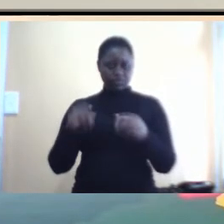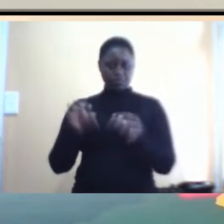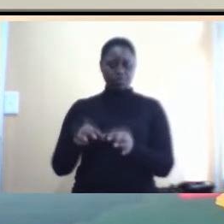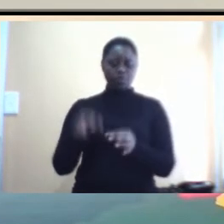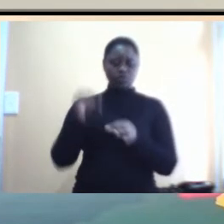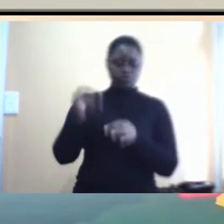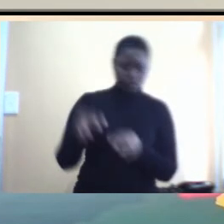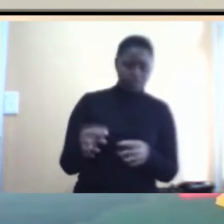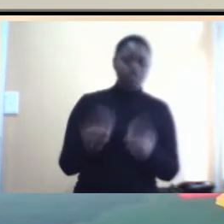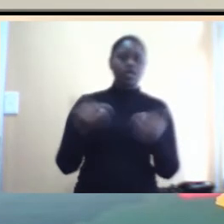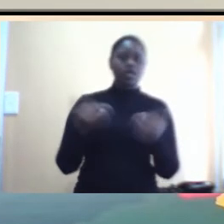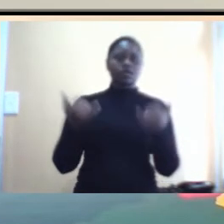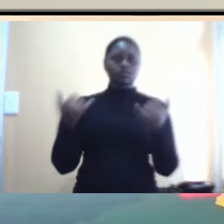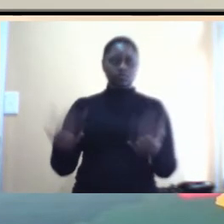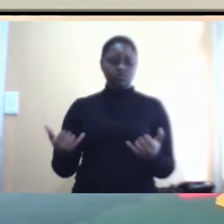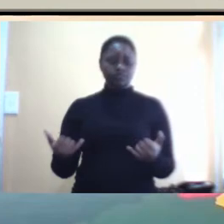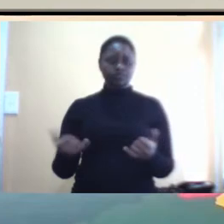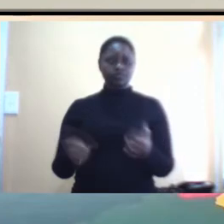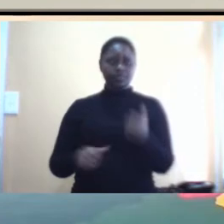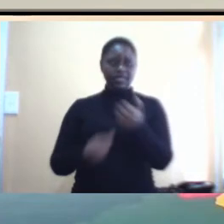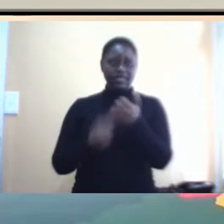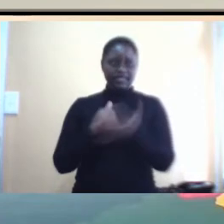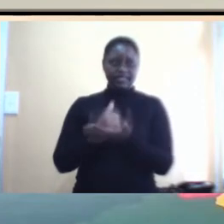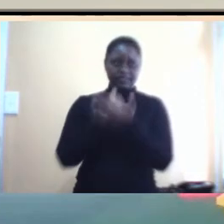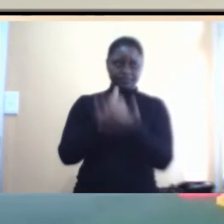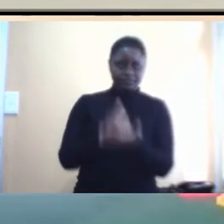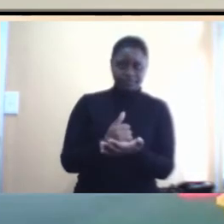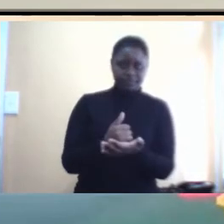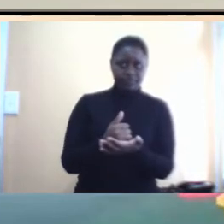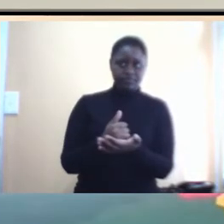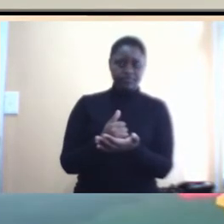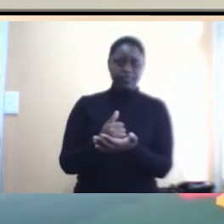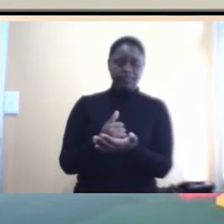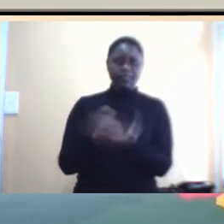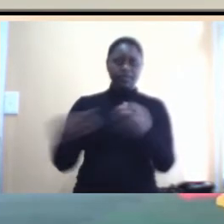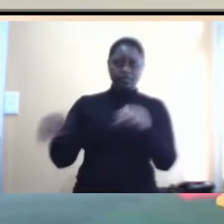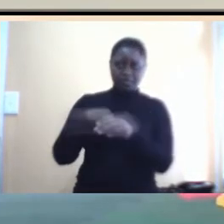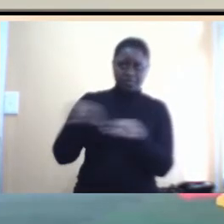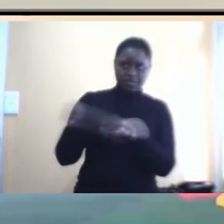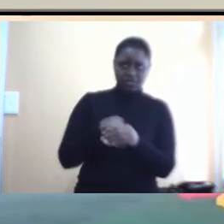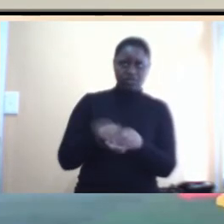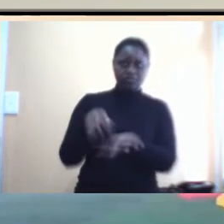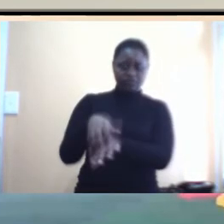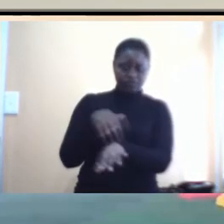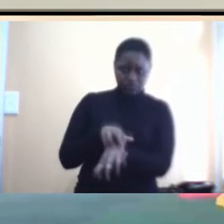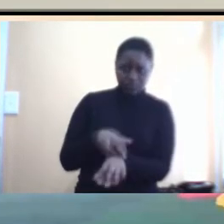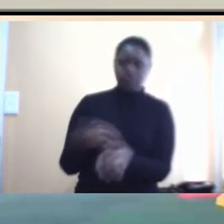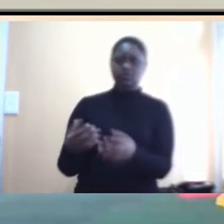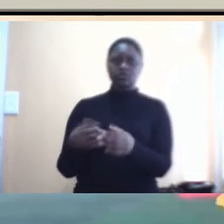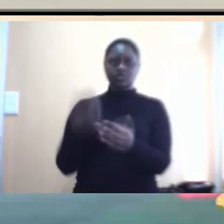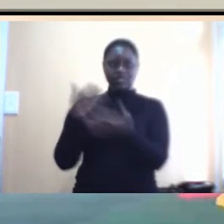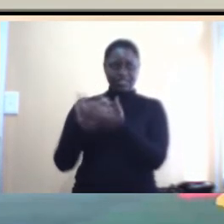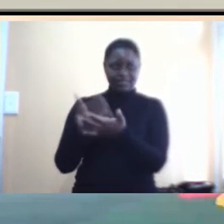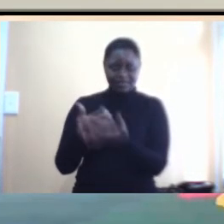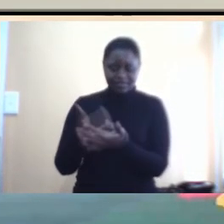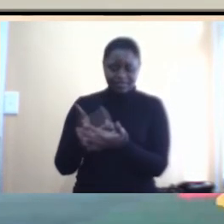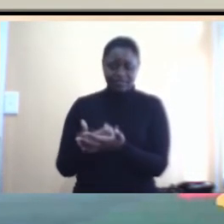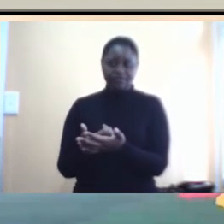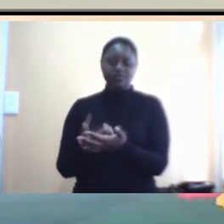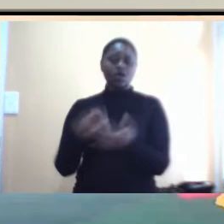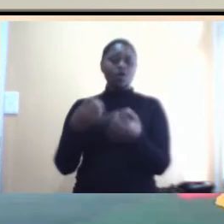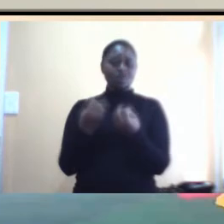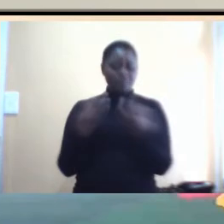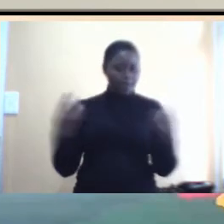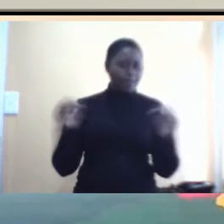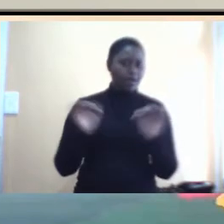postponed. We must insist to our people that the entry to the agricultural economy does not only lie on